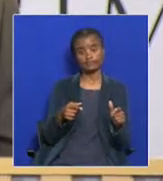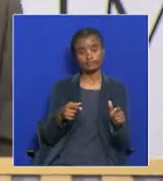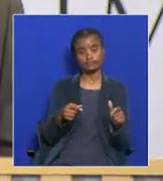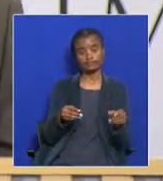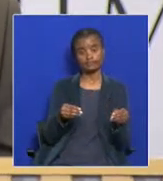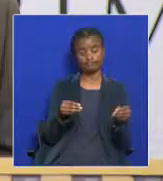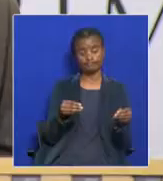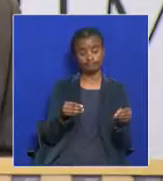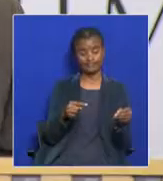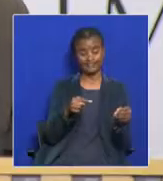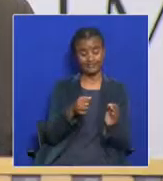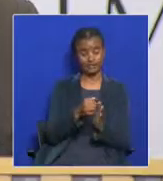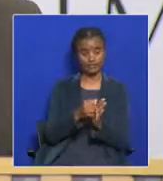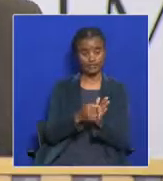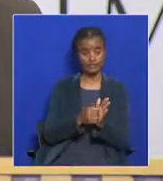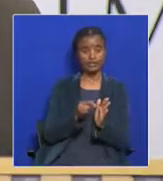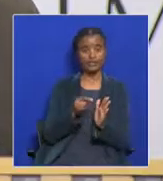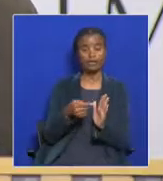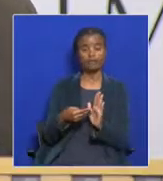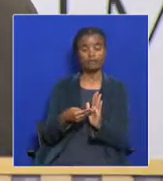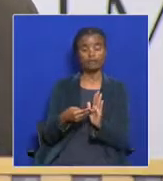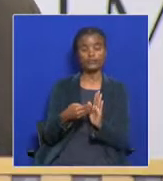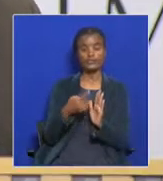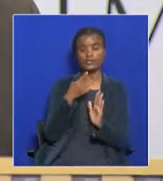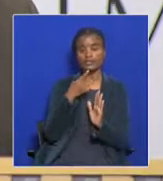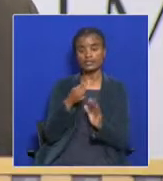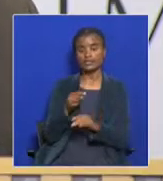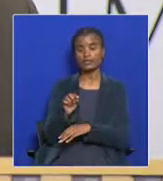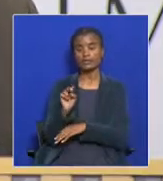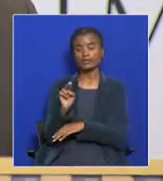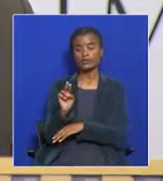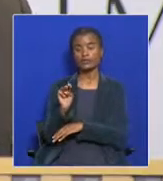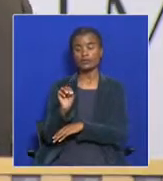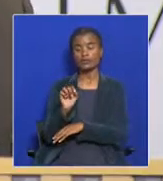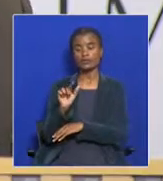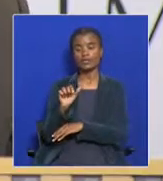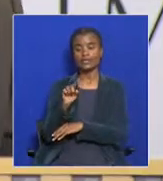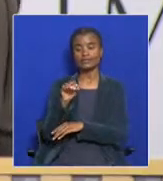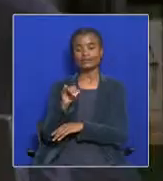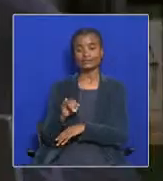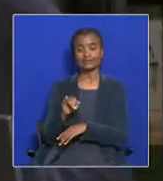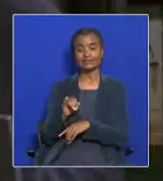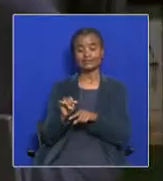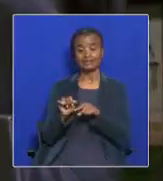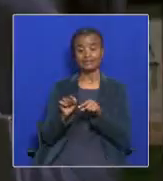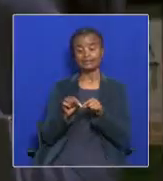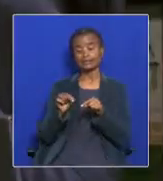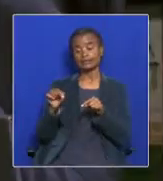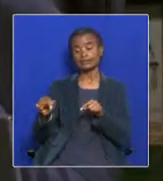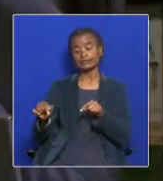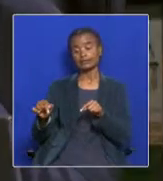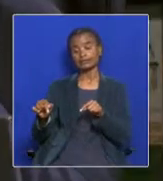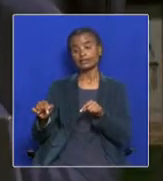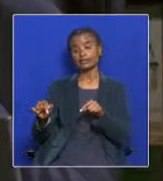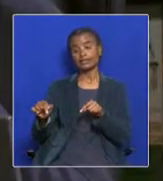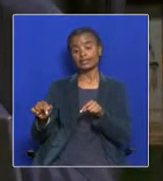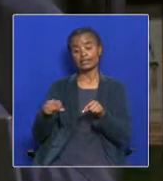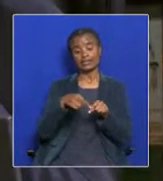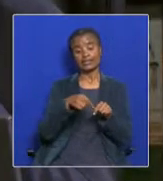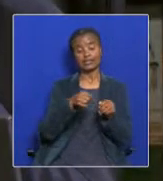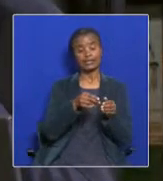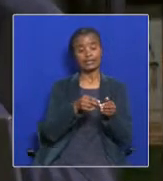There you say Umlazi is 11 kilometers away from the depot, which I saw as a risk, and we